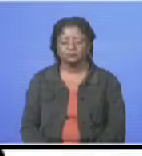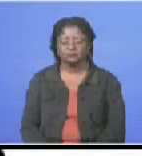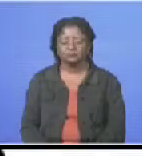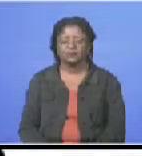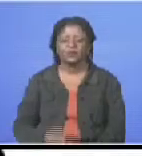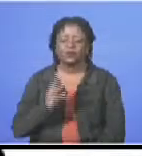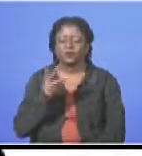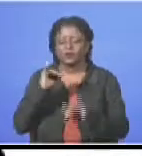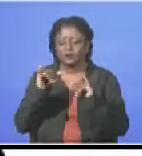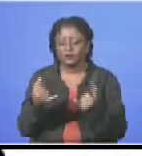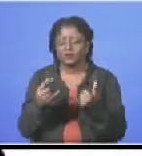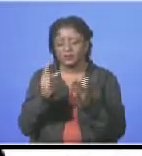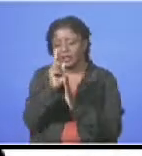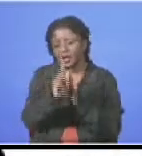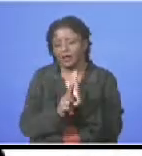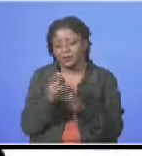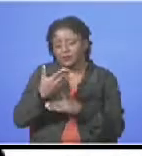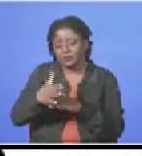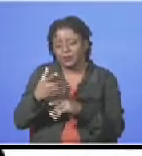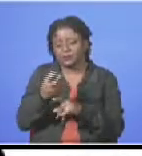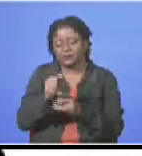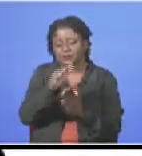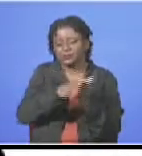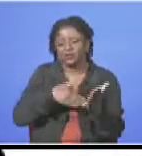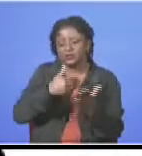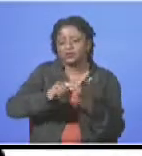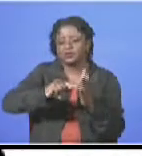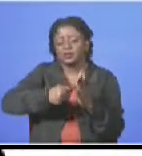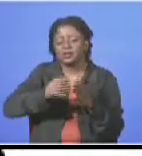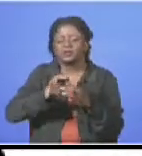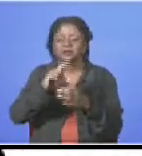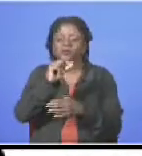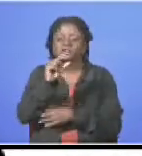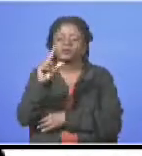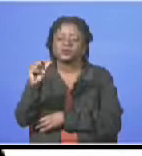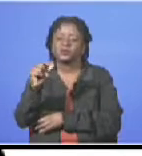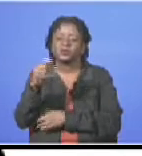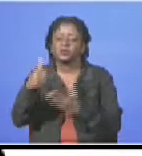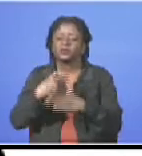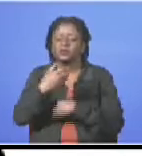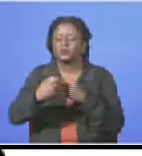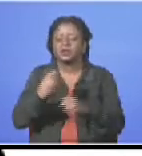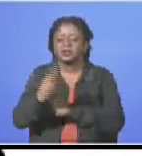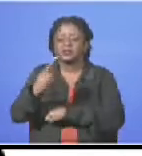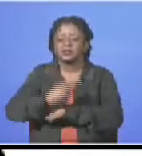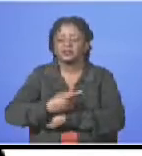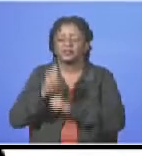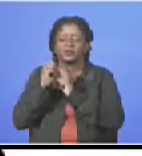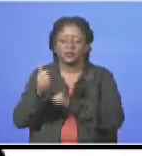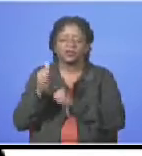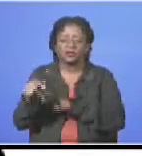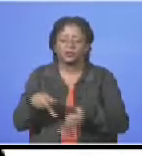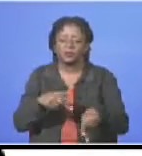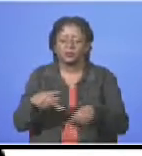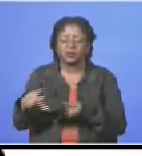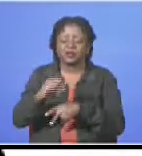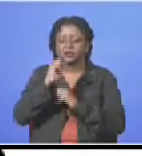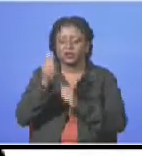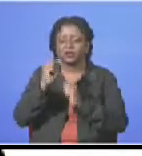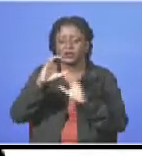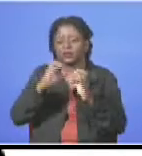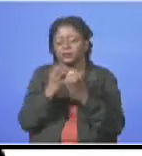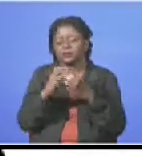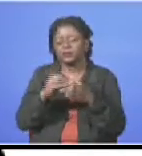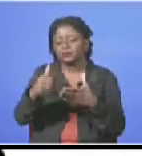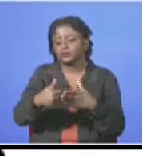Well, we are just hours away now from the scheduled start of the 2020 New Year's Day Junkanoo Parade. The Junkanoo Corporation of New